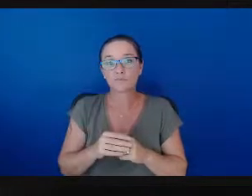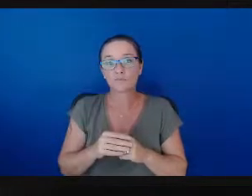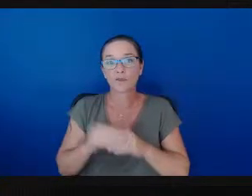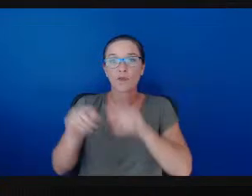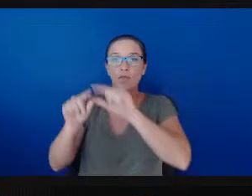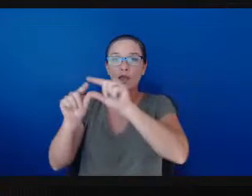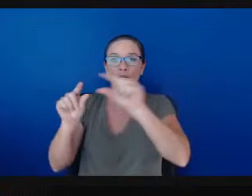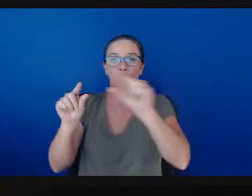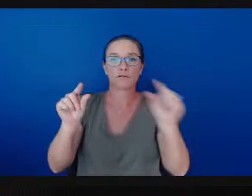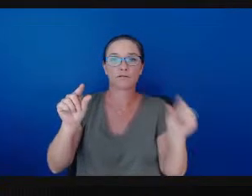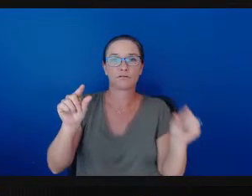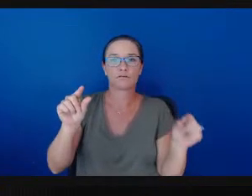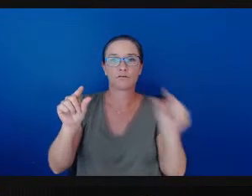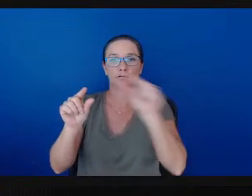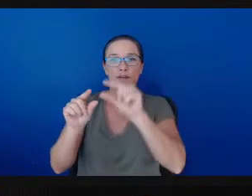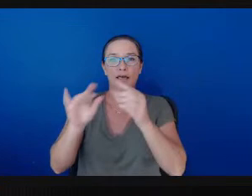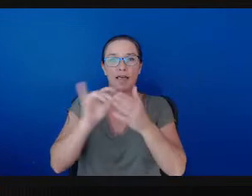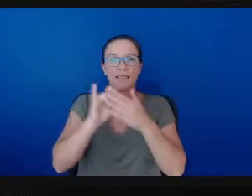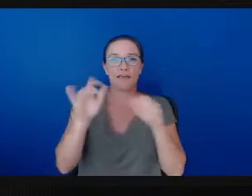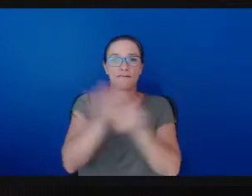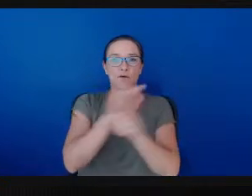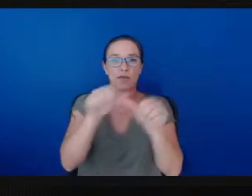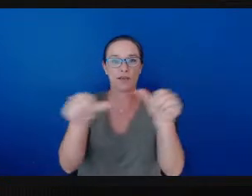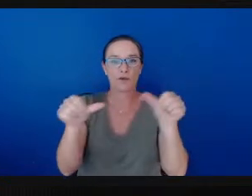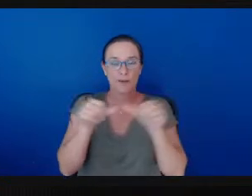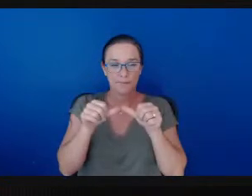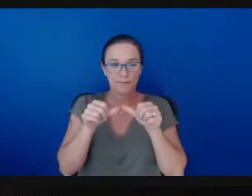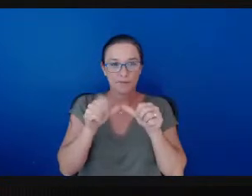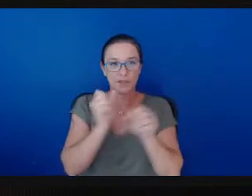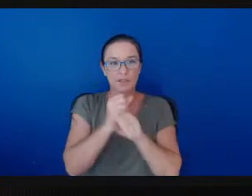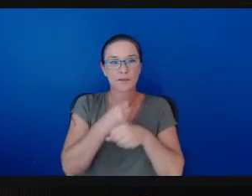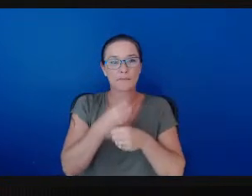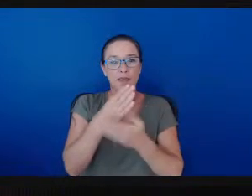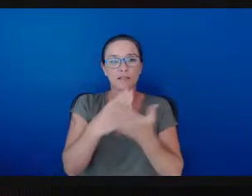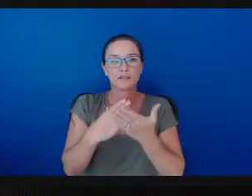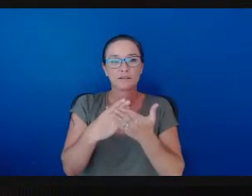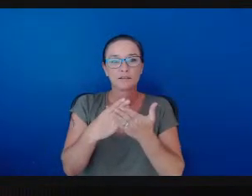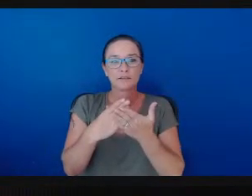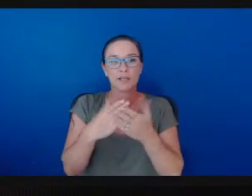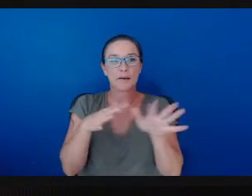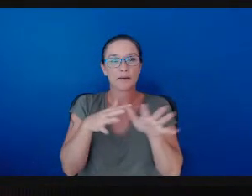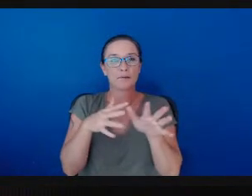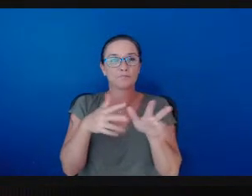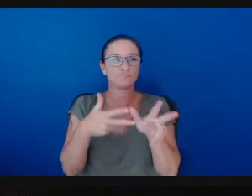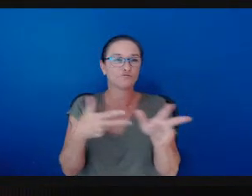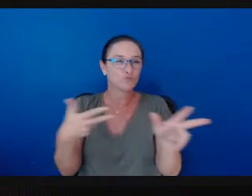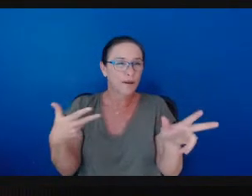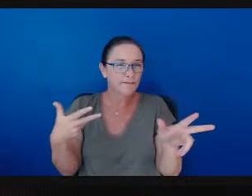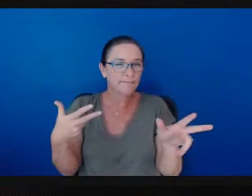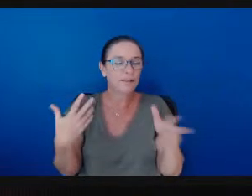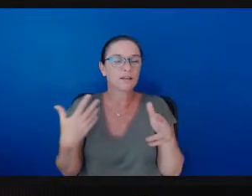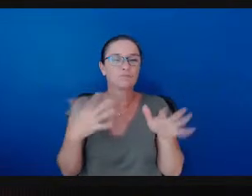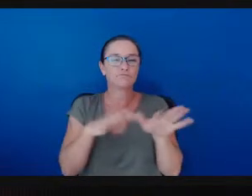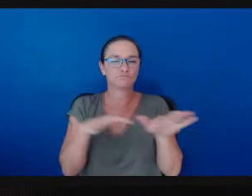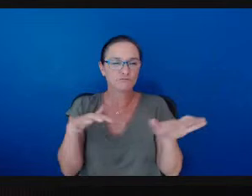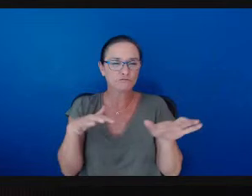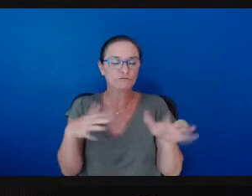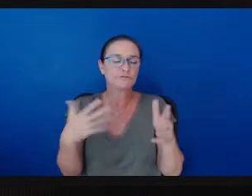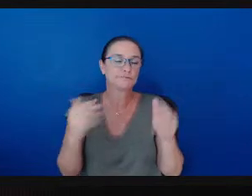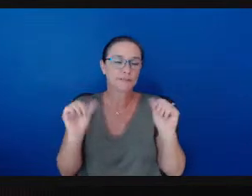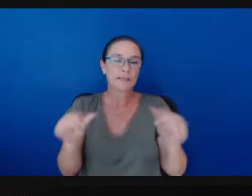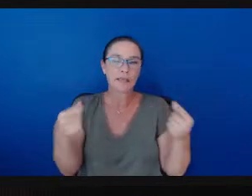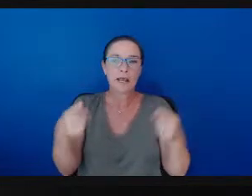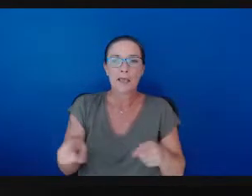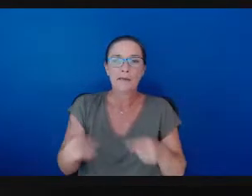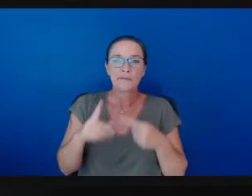there. Right? And that's created some traffic delays and backups, as is typical when we have the